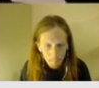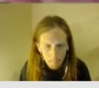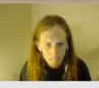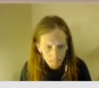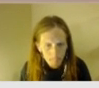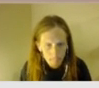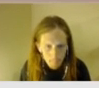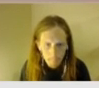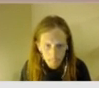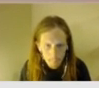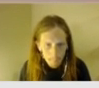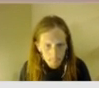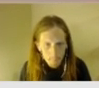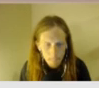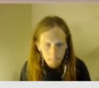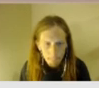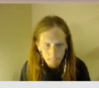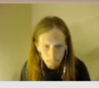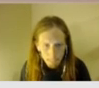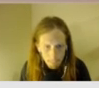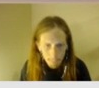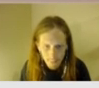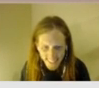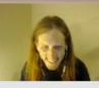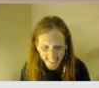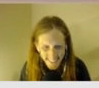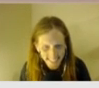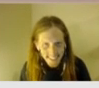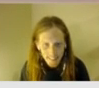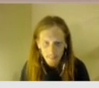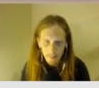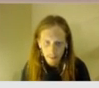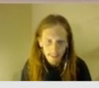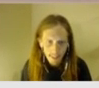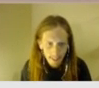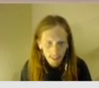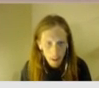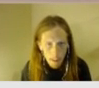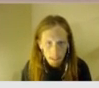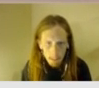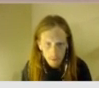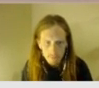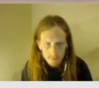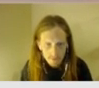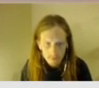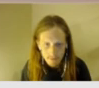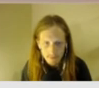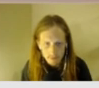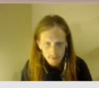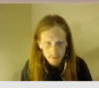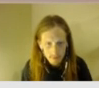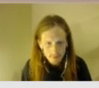I begrudgingly recently joined Instagram, which I hate and I suck at it. So I may give that up soon. Tumblr has worked for